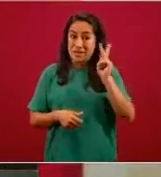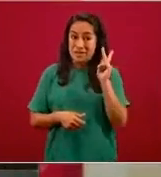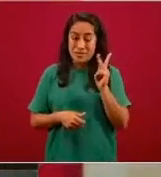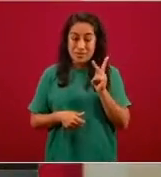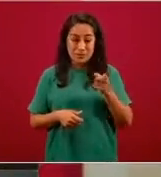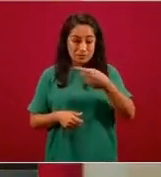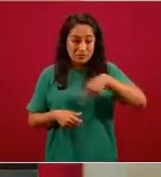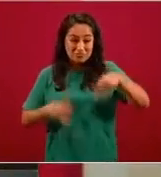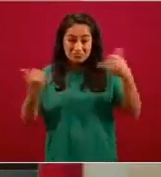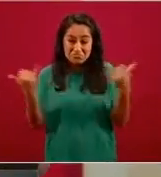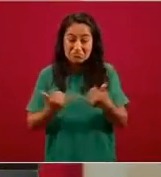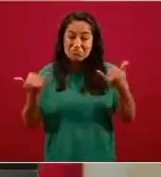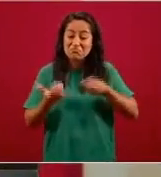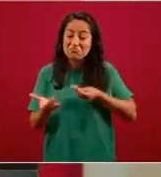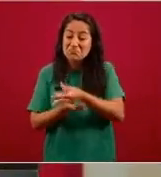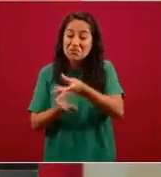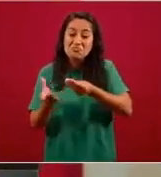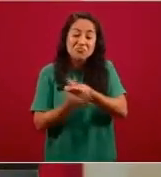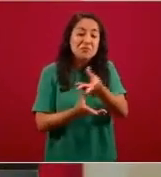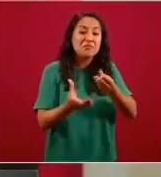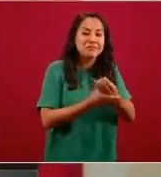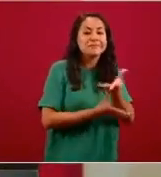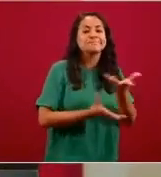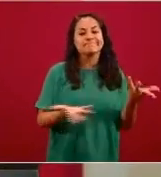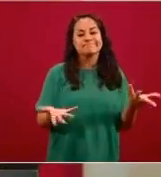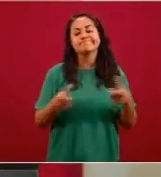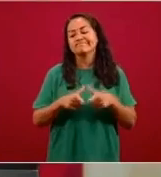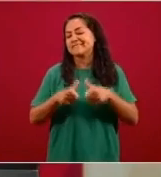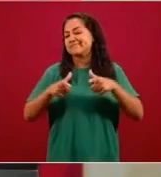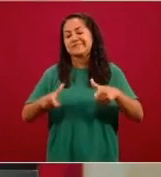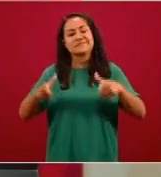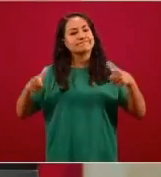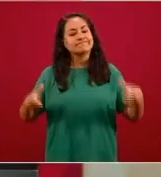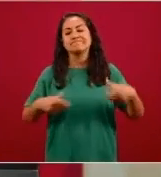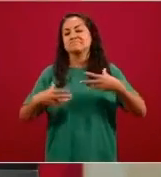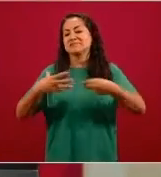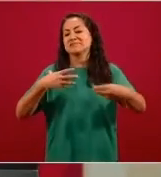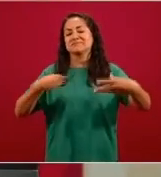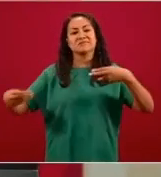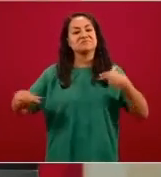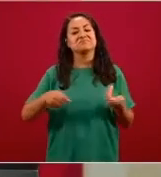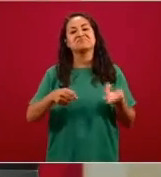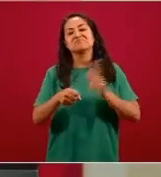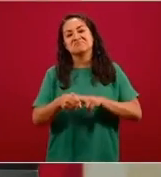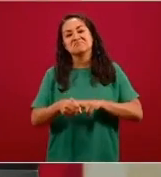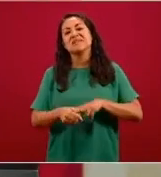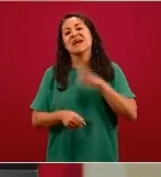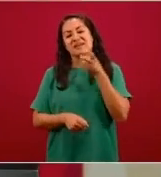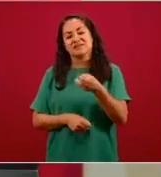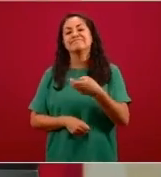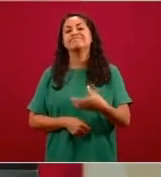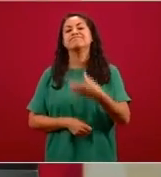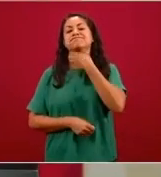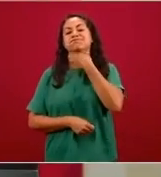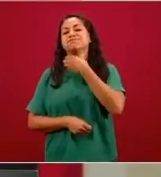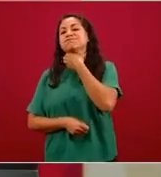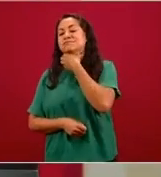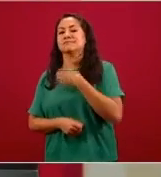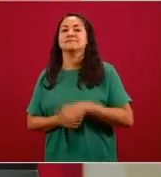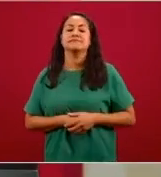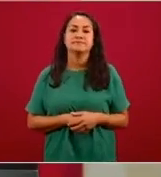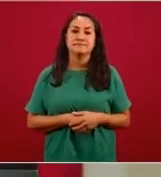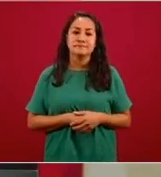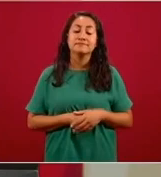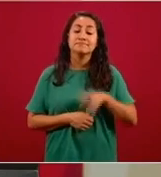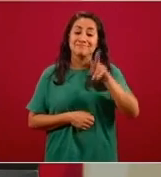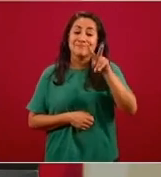if we don't stay at home, the number of cases is going to continue to increase and increase and increase, and the hospitals are going to be so